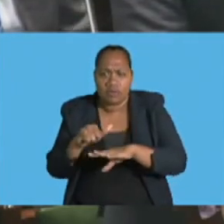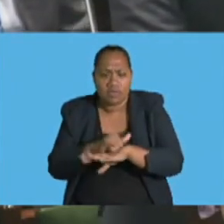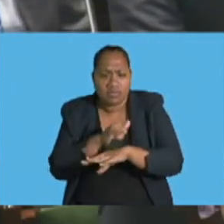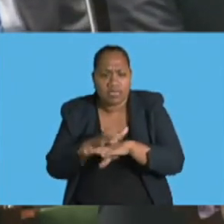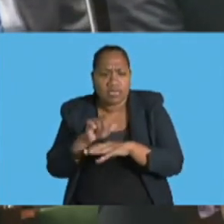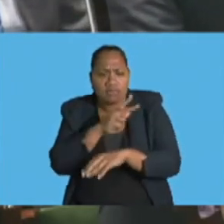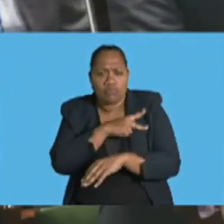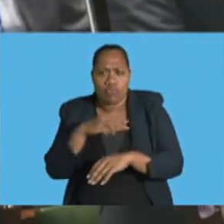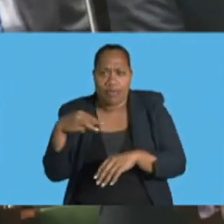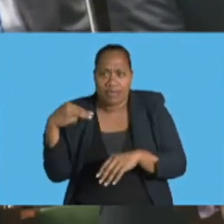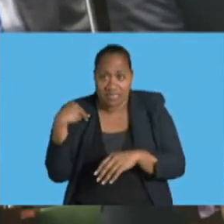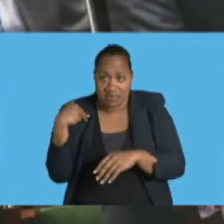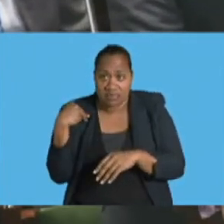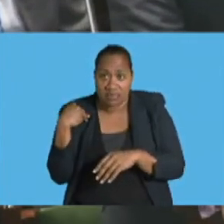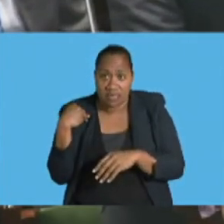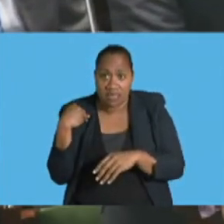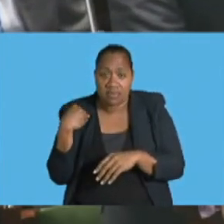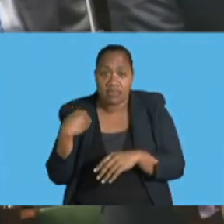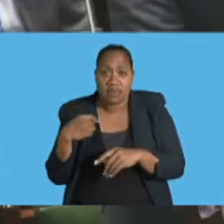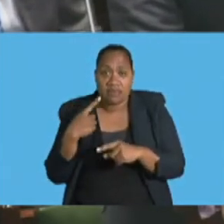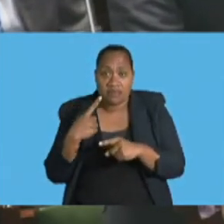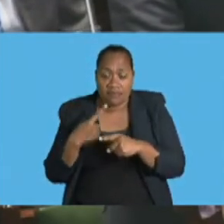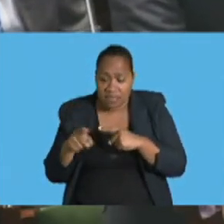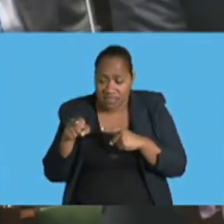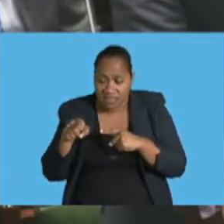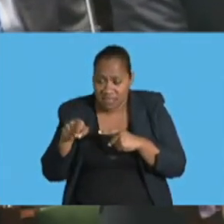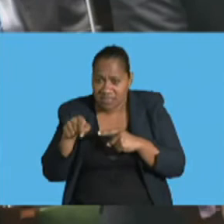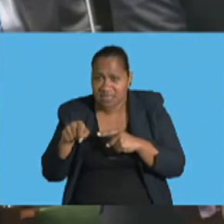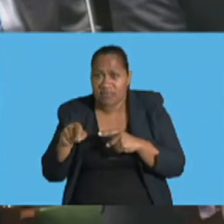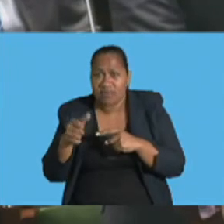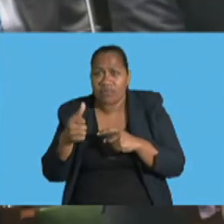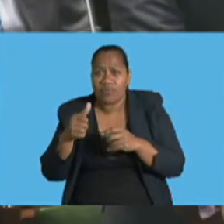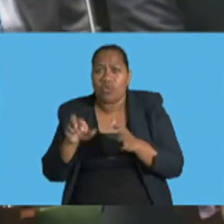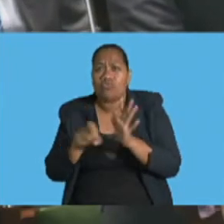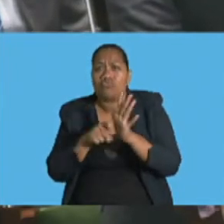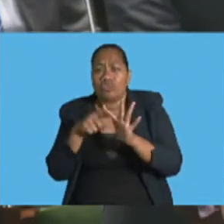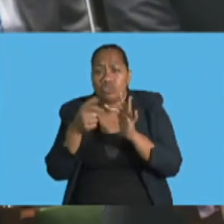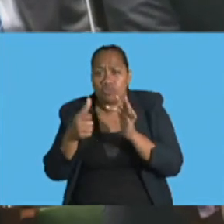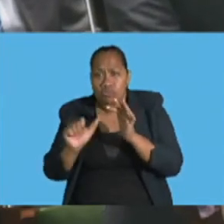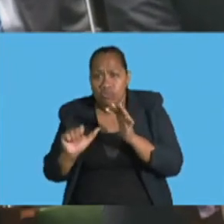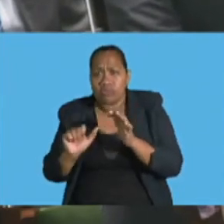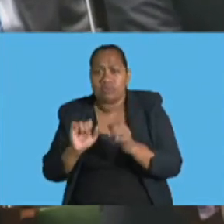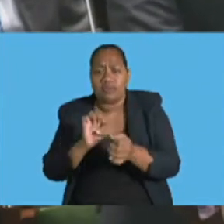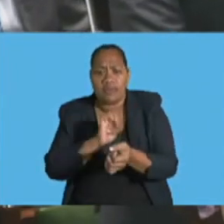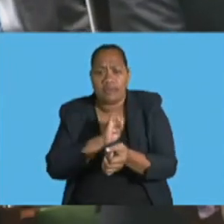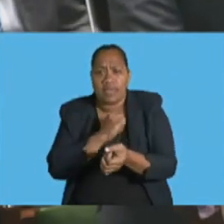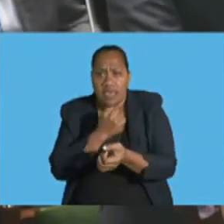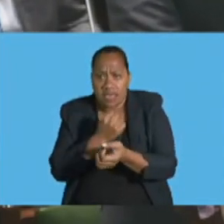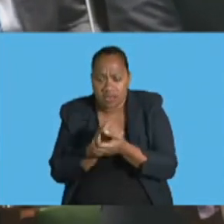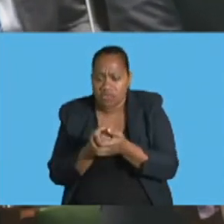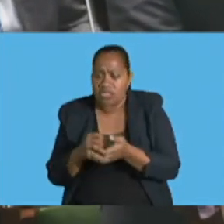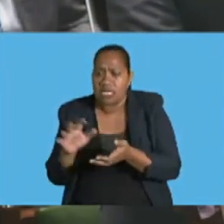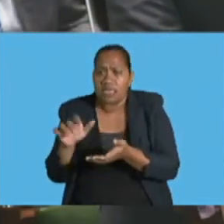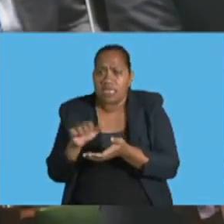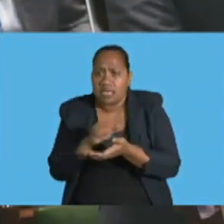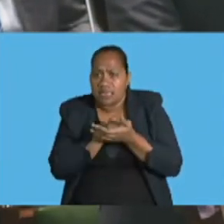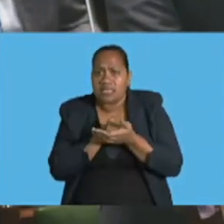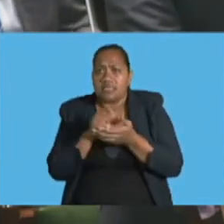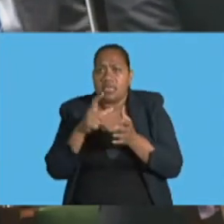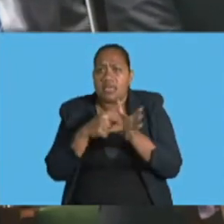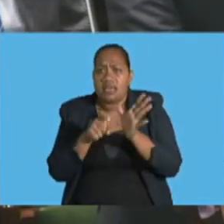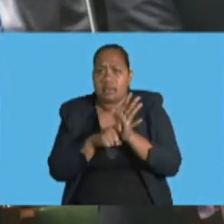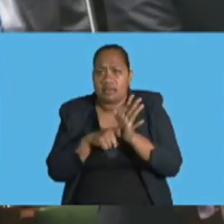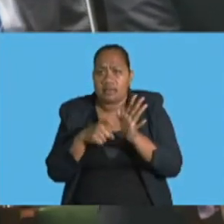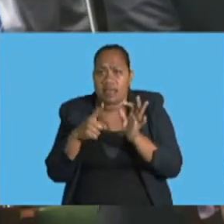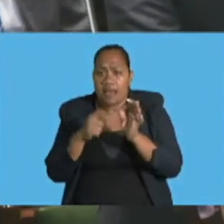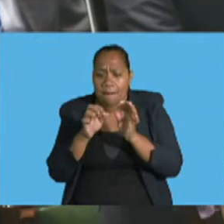transition to renewable energy, more efficient utilization of our forests and mangroves, nature's carbon capture, and a range of